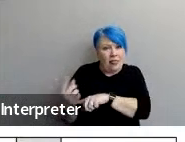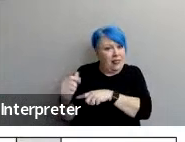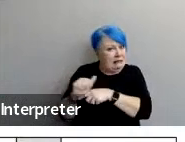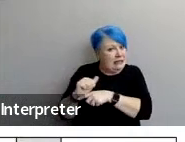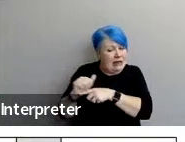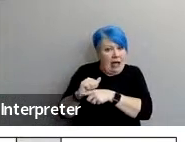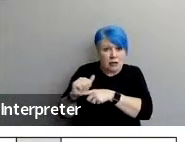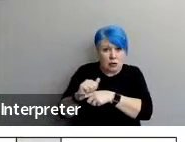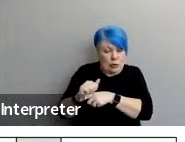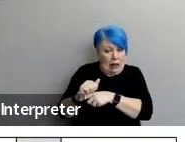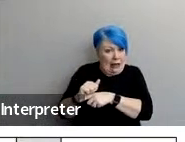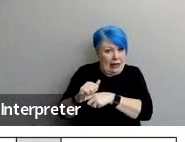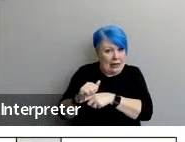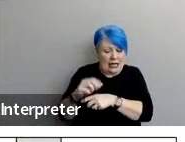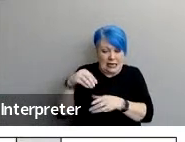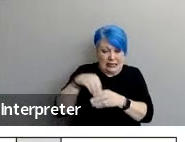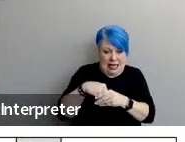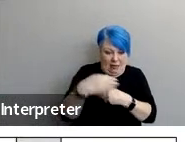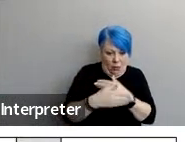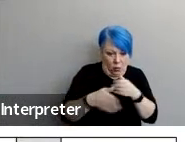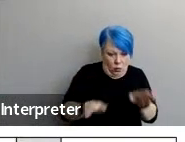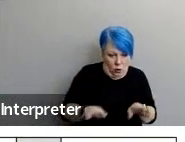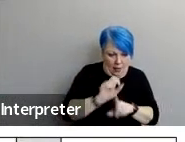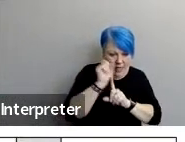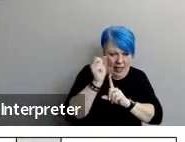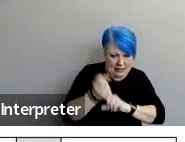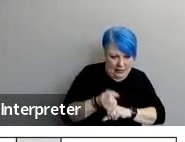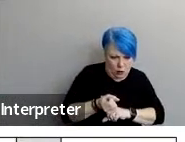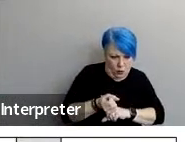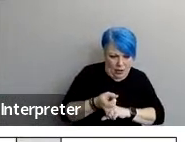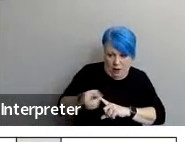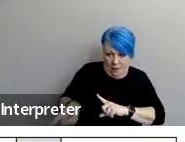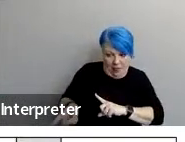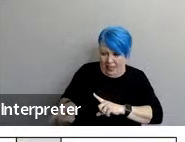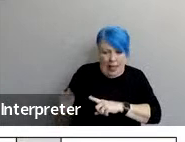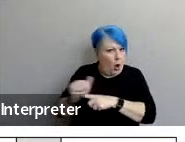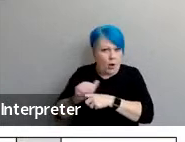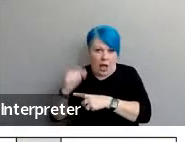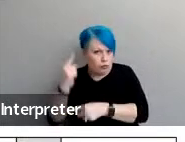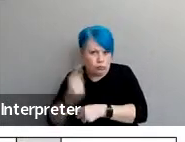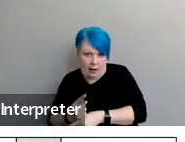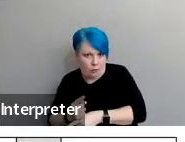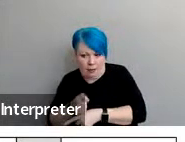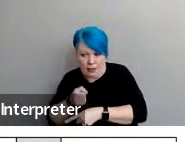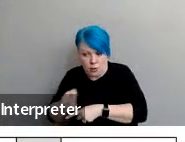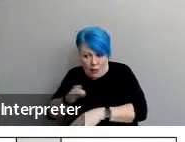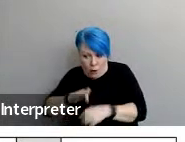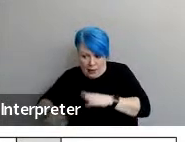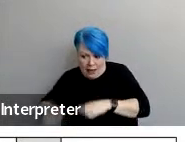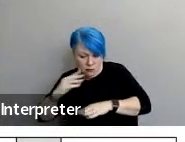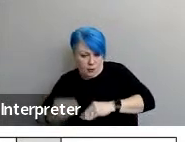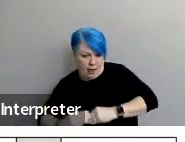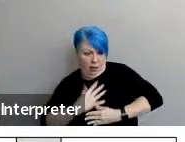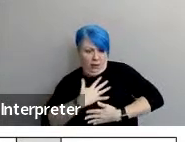that behavior, de-escalate it, and then the child gets too escalated and then forgot to throw the